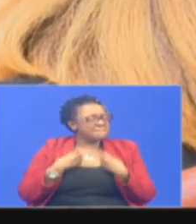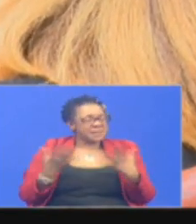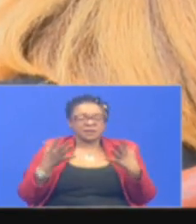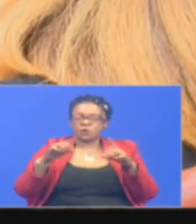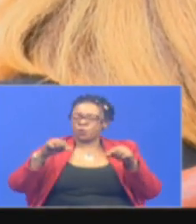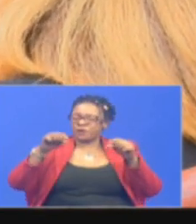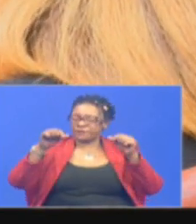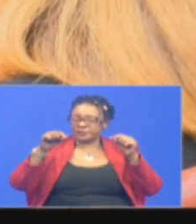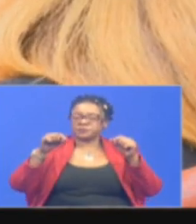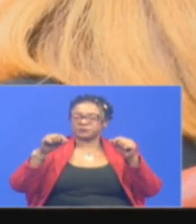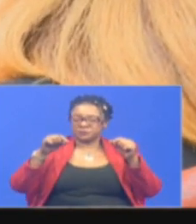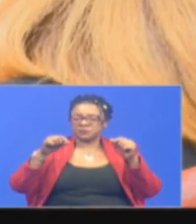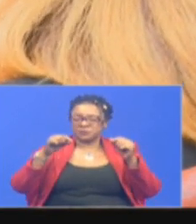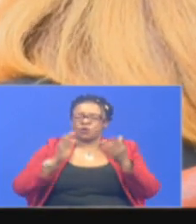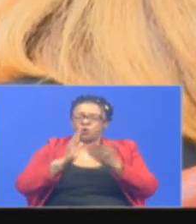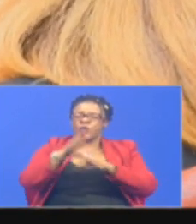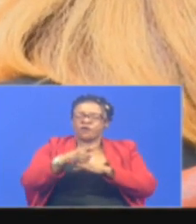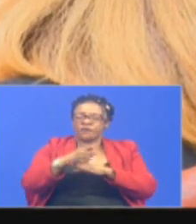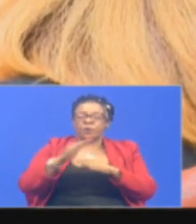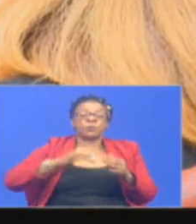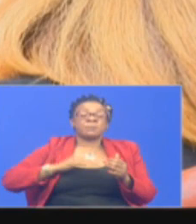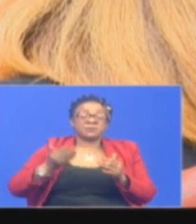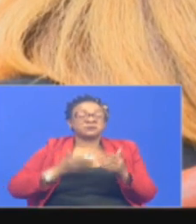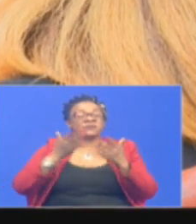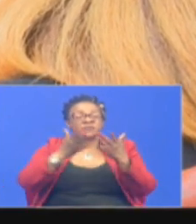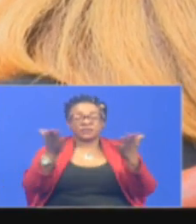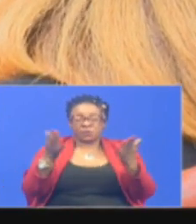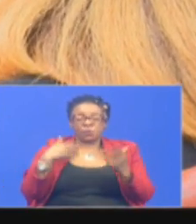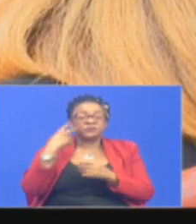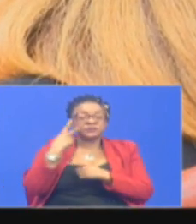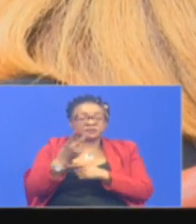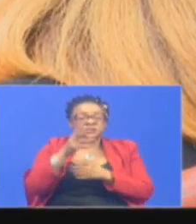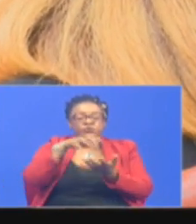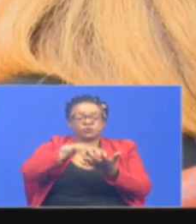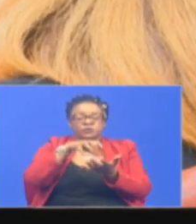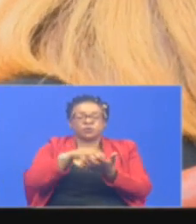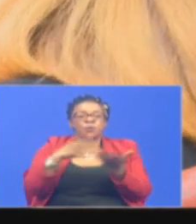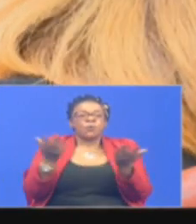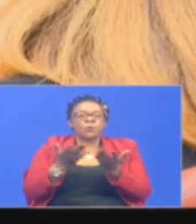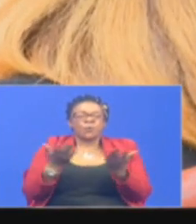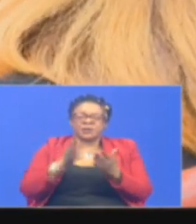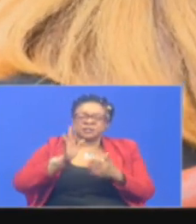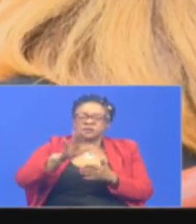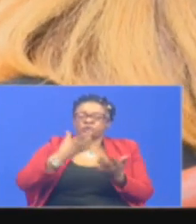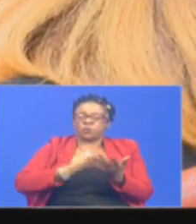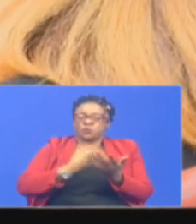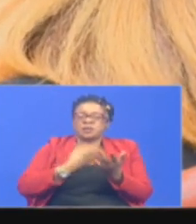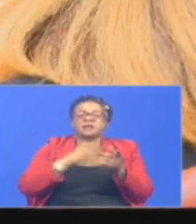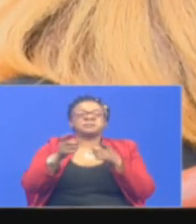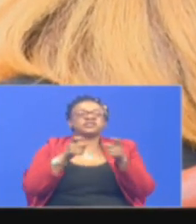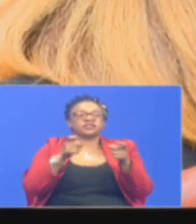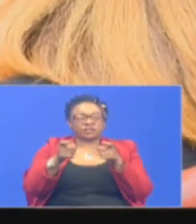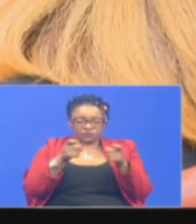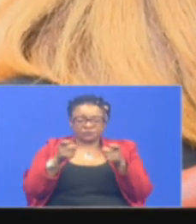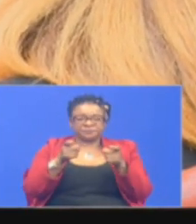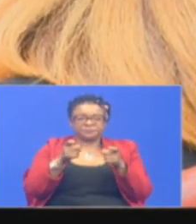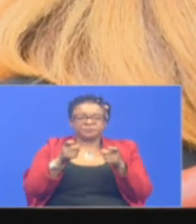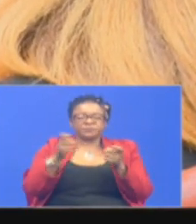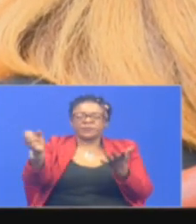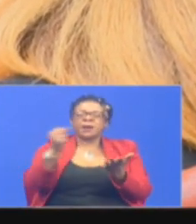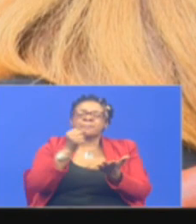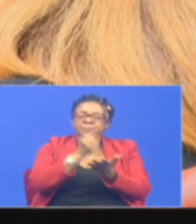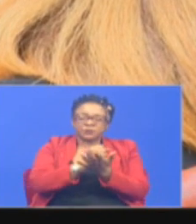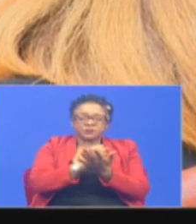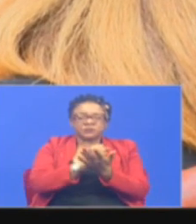and overqualified women. I mean, we've seen instances where his own administration actually appointed to